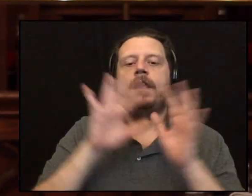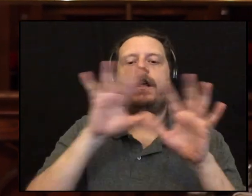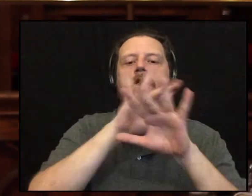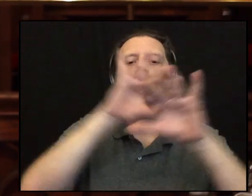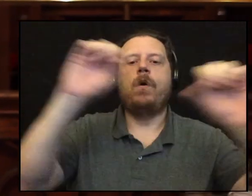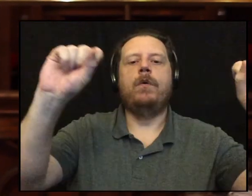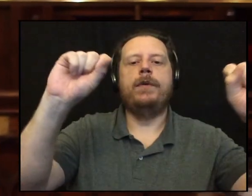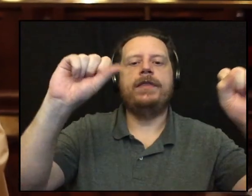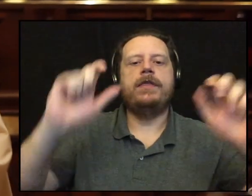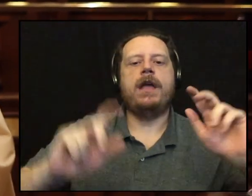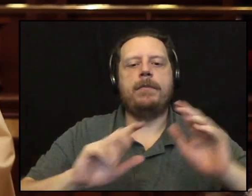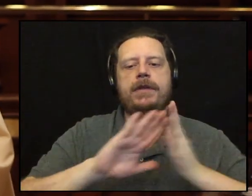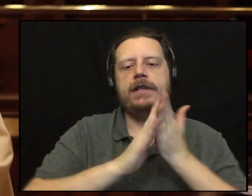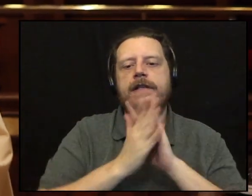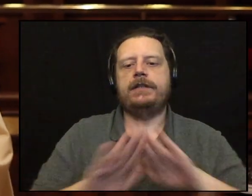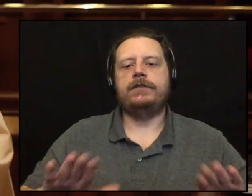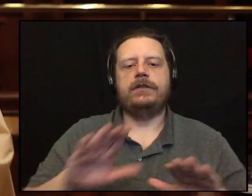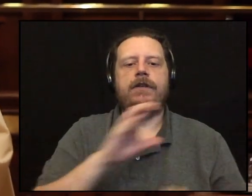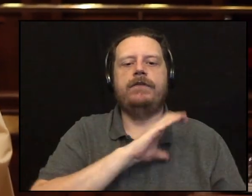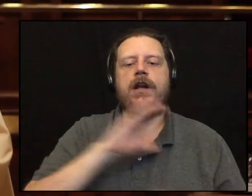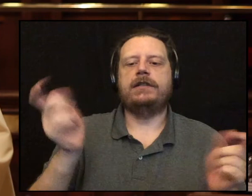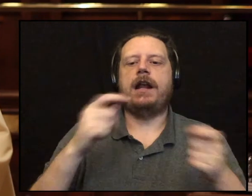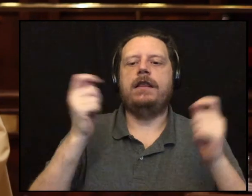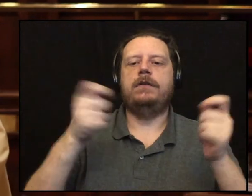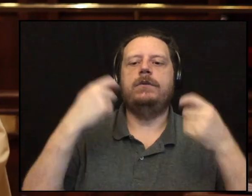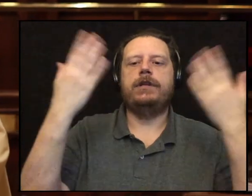of Christ. Alleluia.